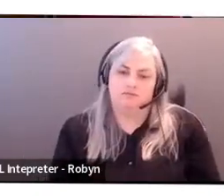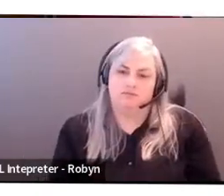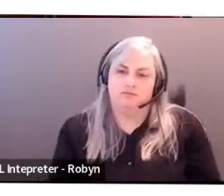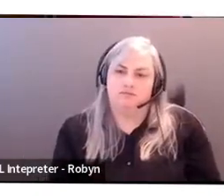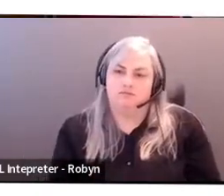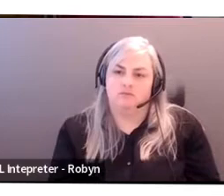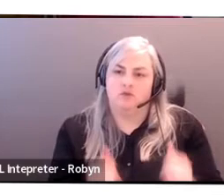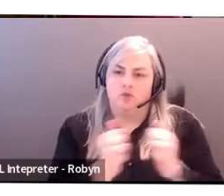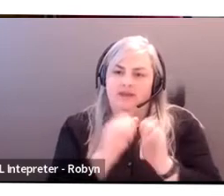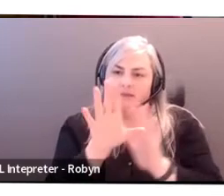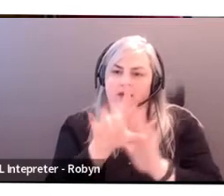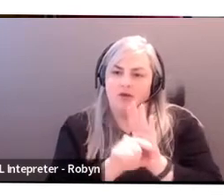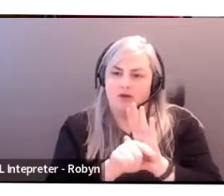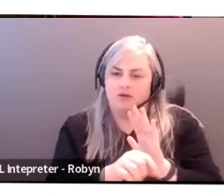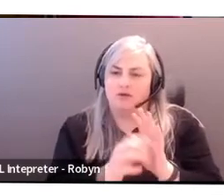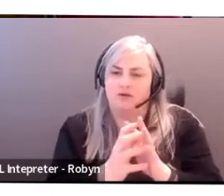with the background.